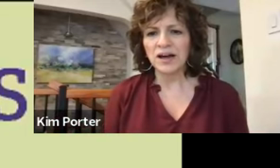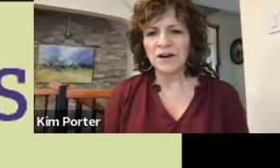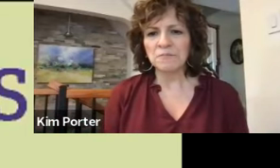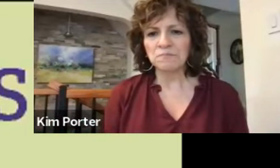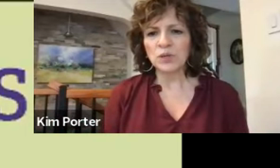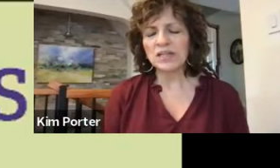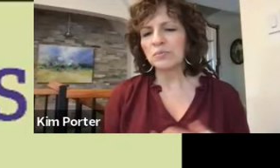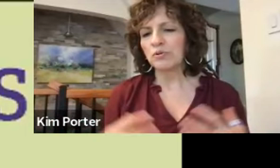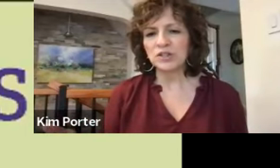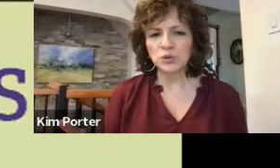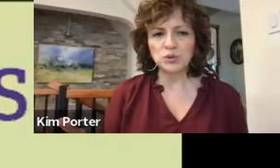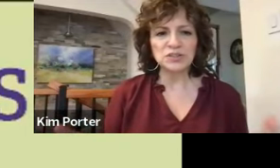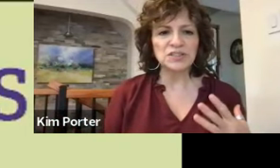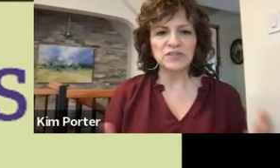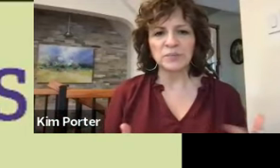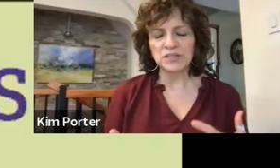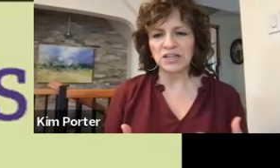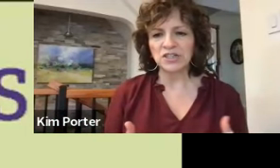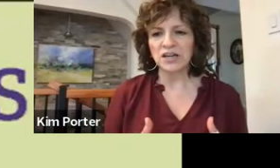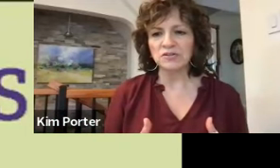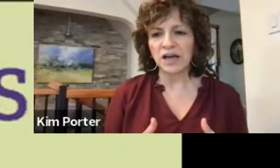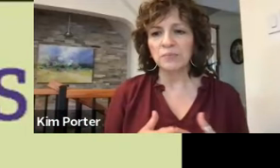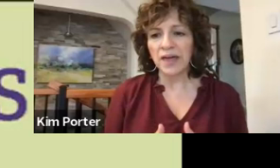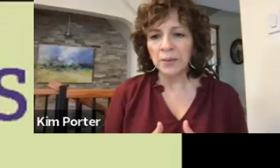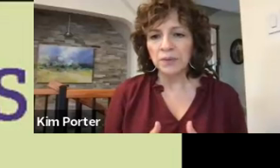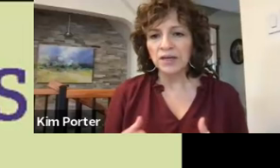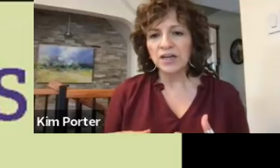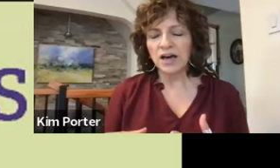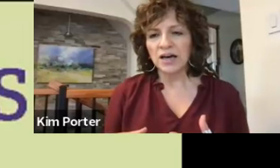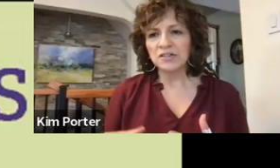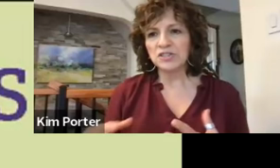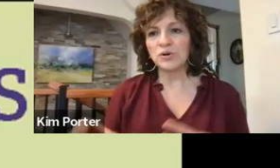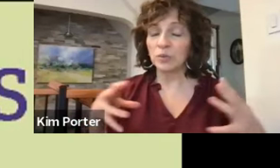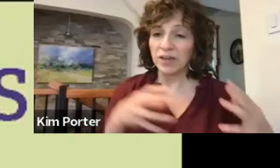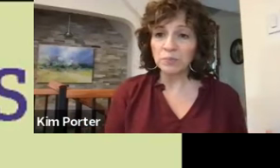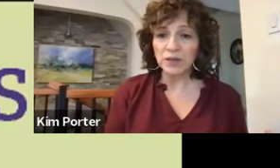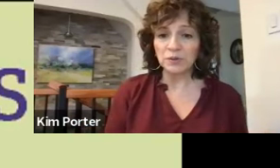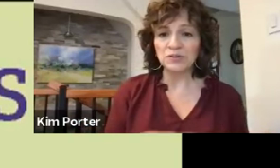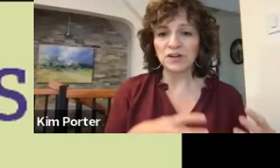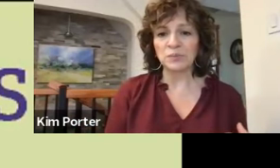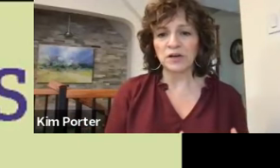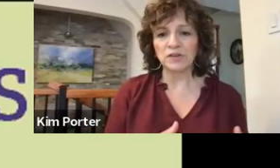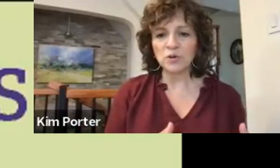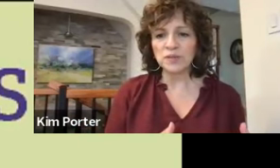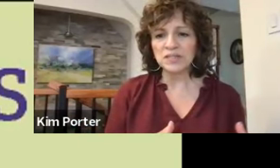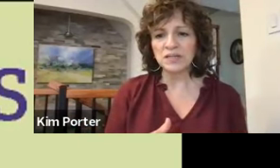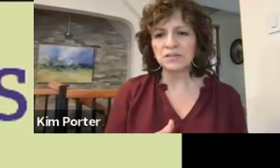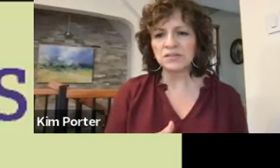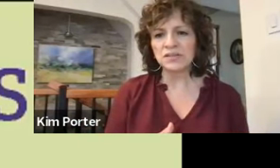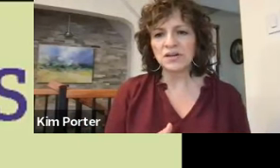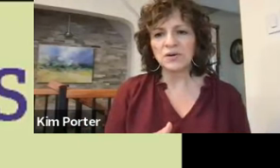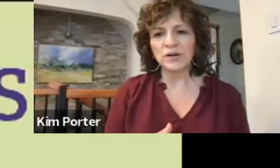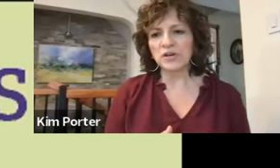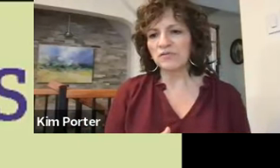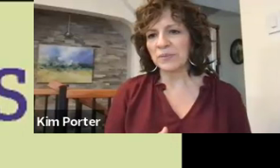So we like to provide tools to these families and educators that help them to help young people develop healthy coping